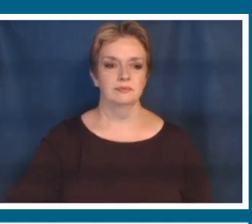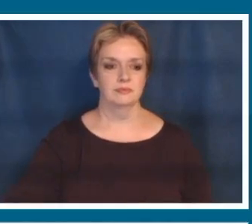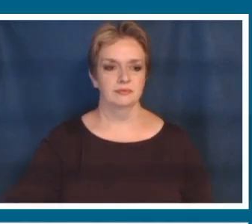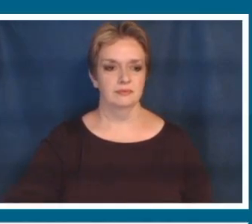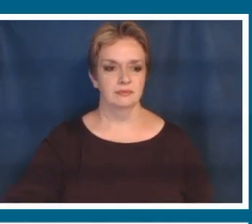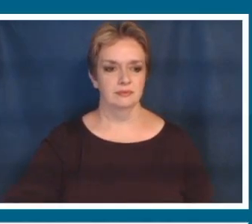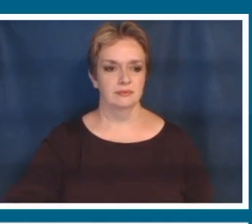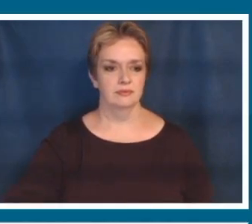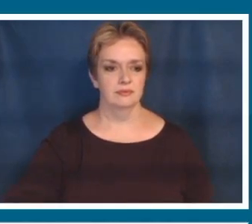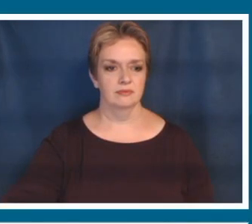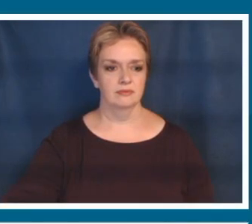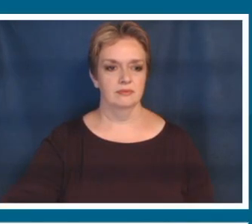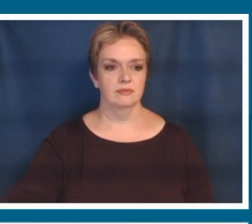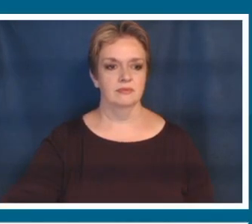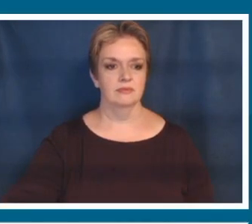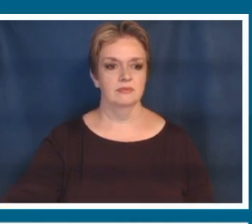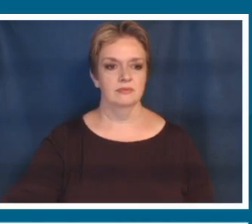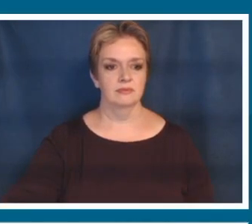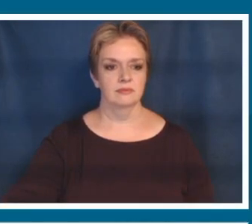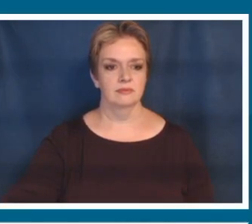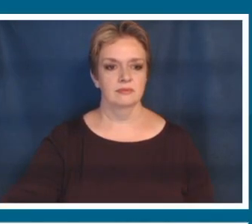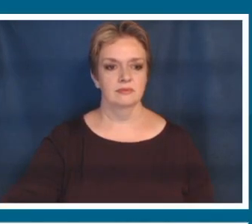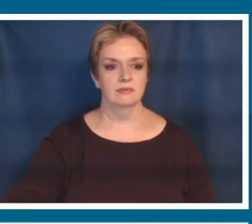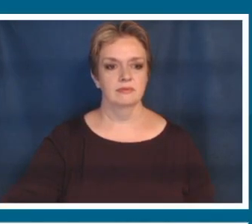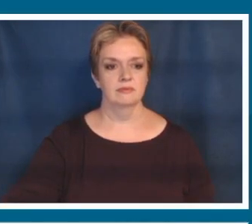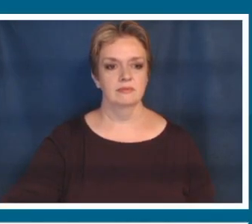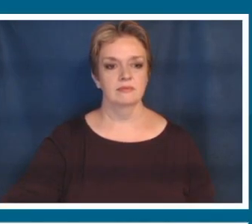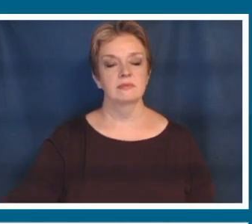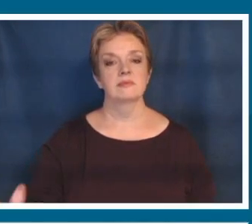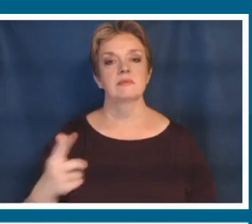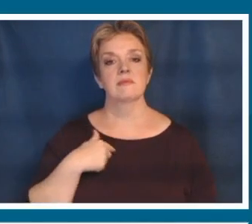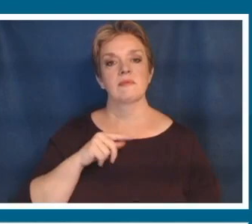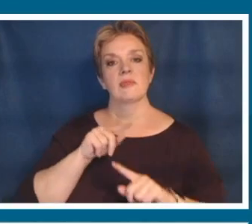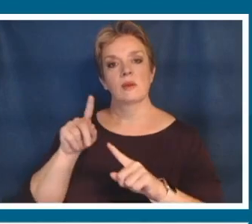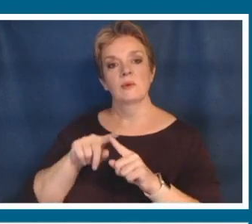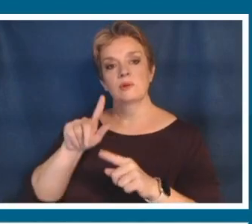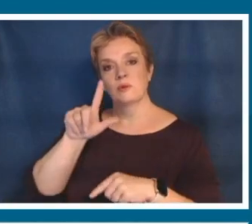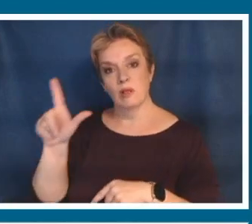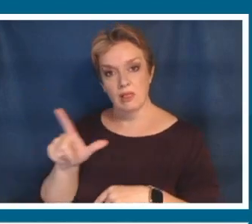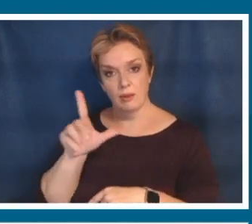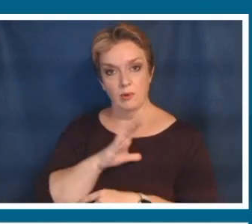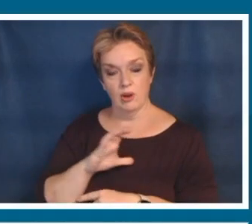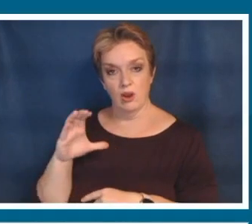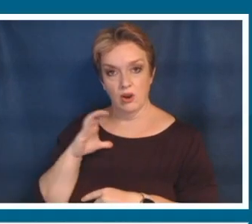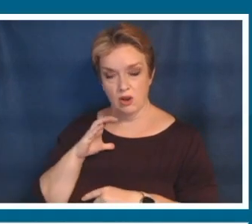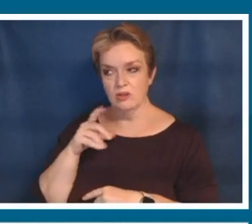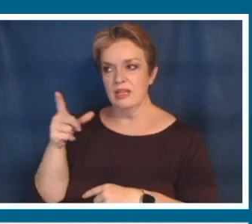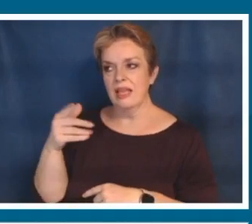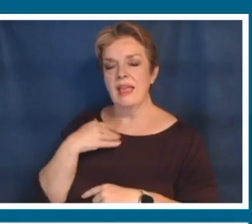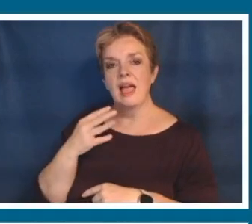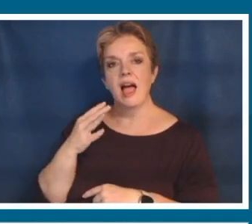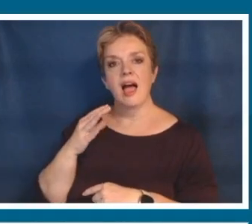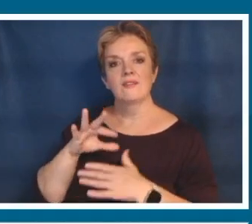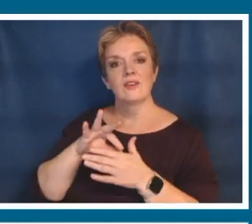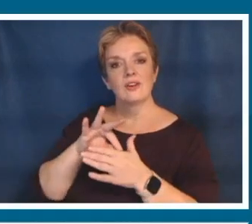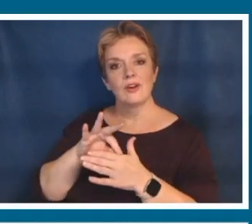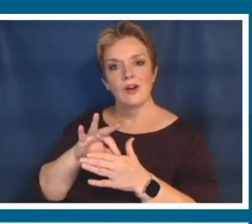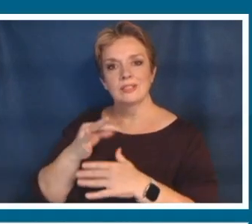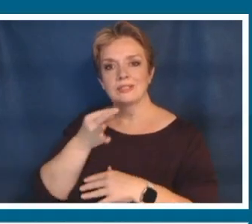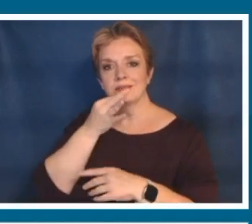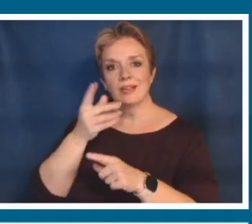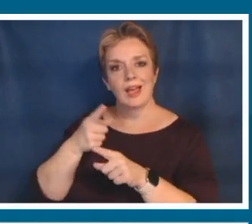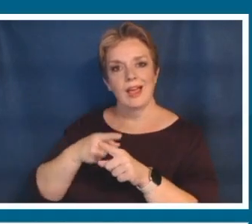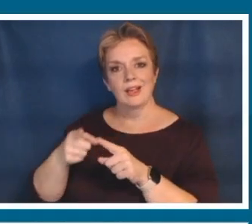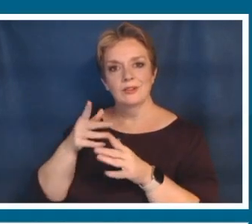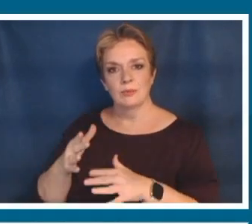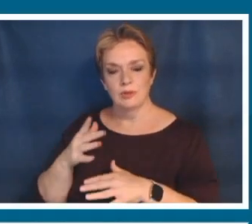the content expertise. Library of Congress has incredible materials. I went and found a polio poster in Spanish so that we could